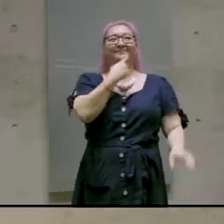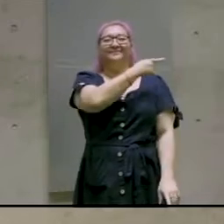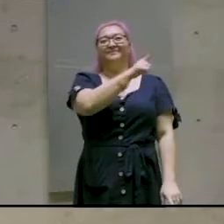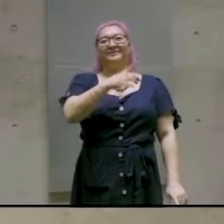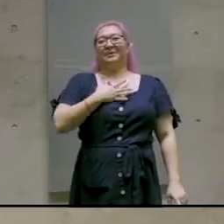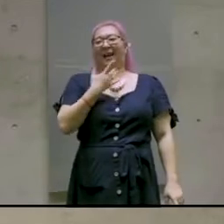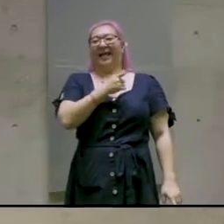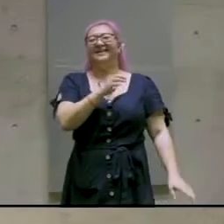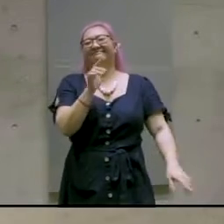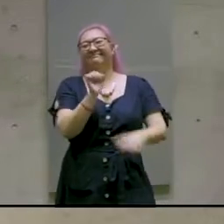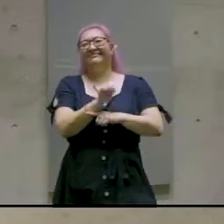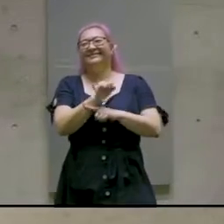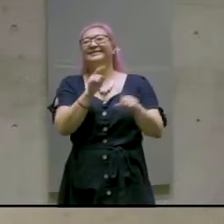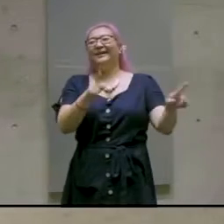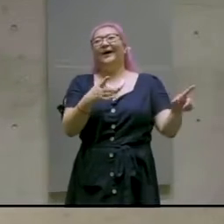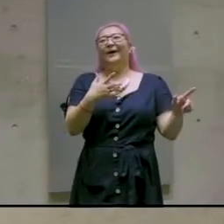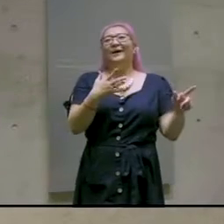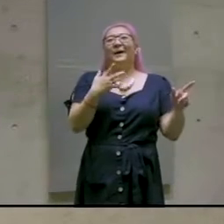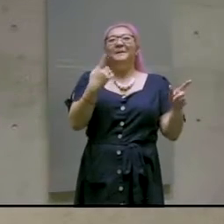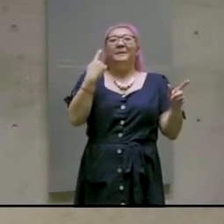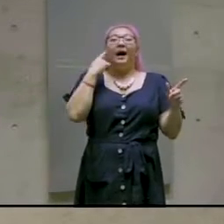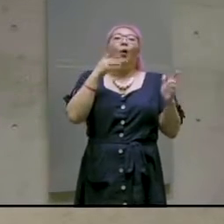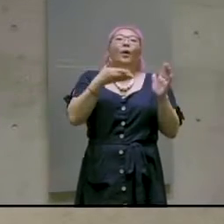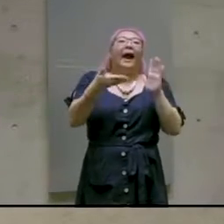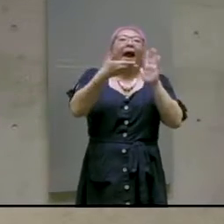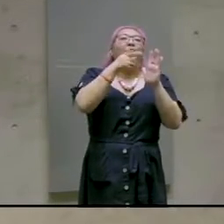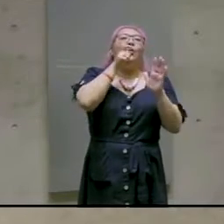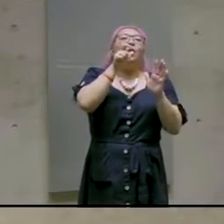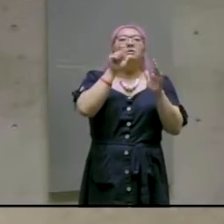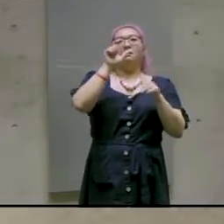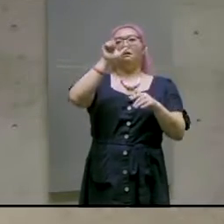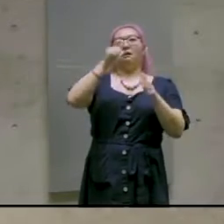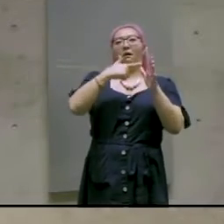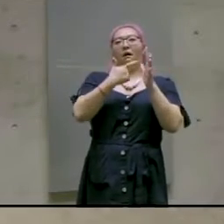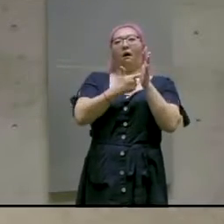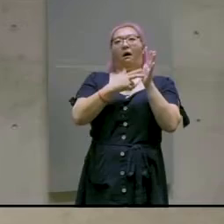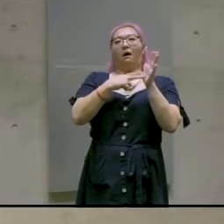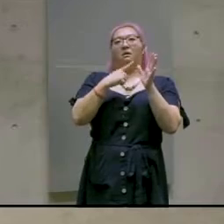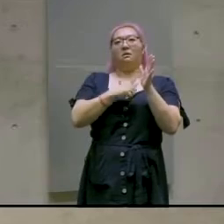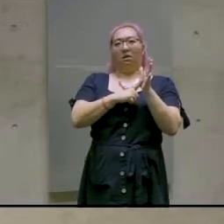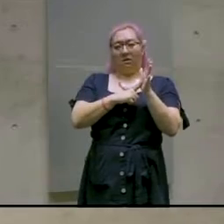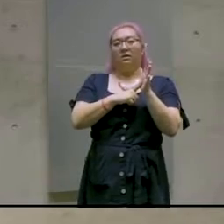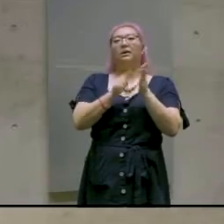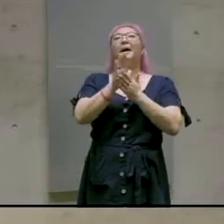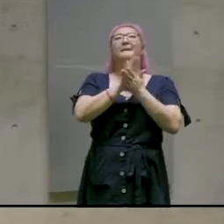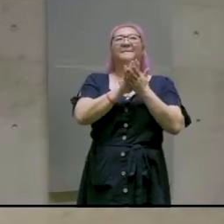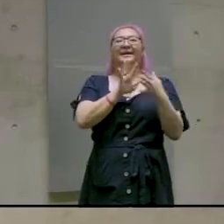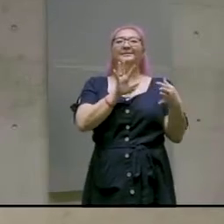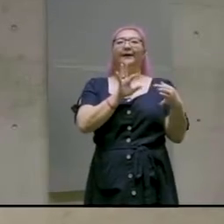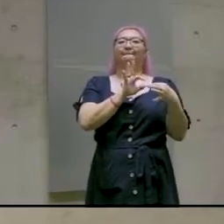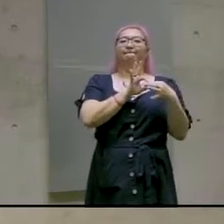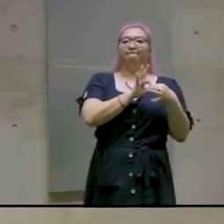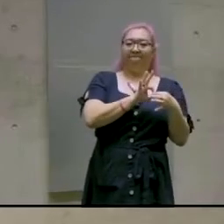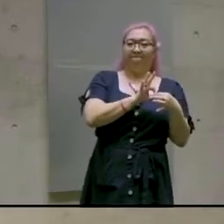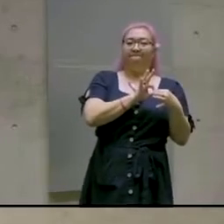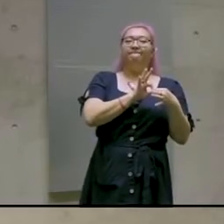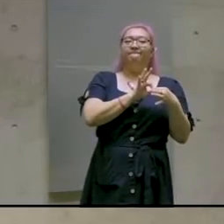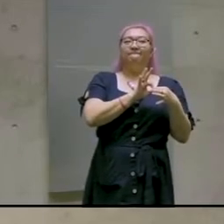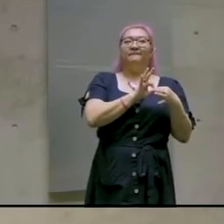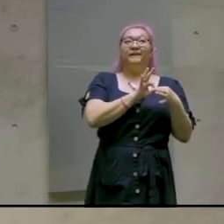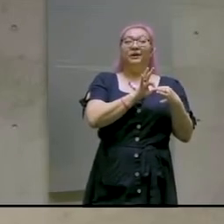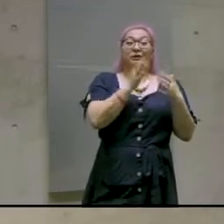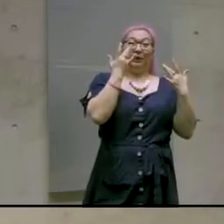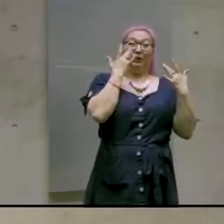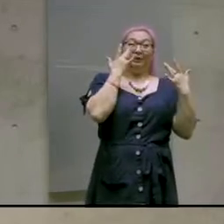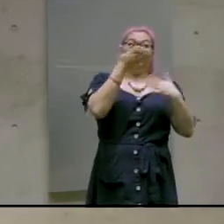make sure that players who wanted to experience it could find it, and those who wanted to kind of knock boots with the devil in a rusting tin can in space could do so to